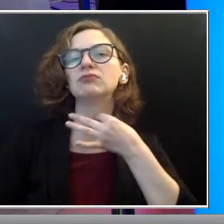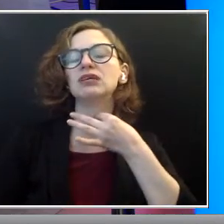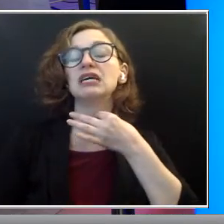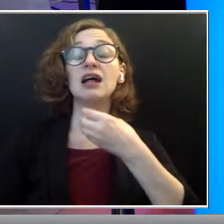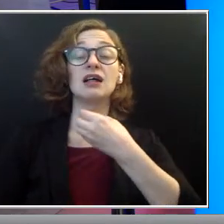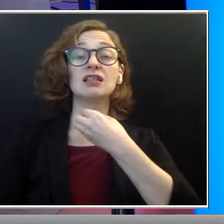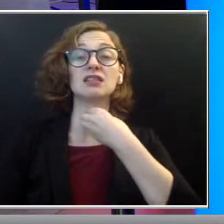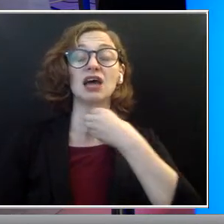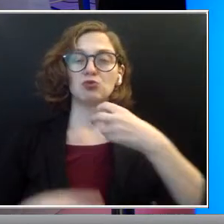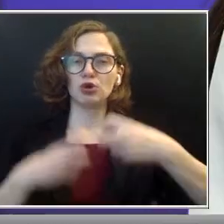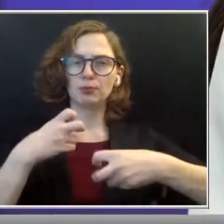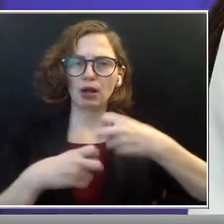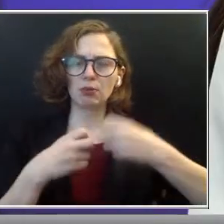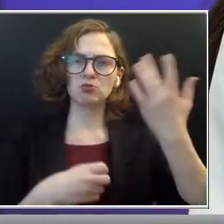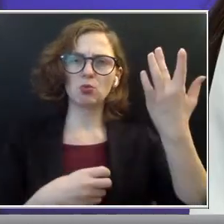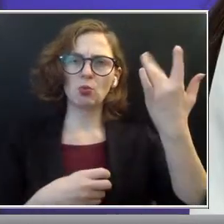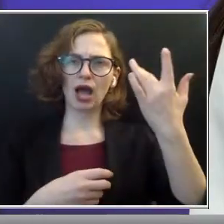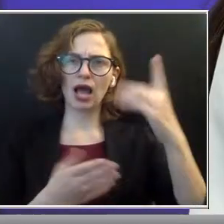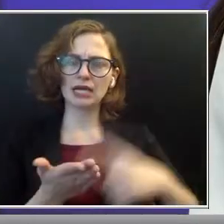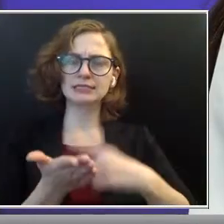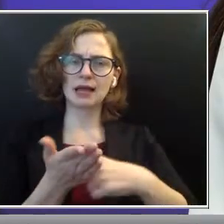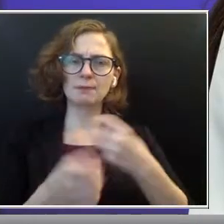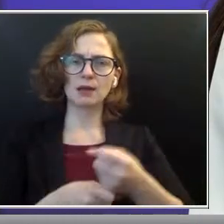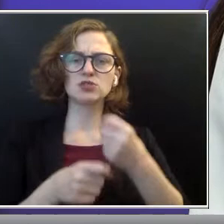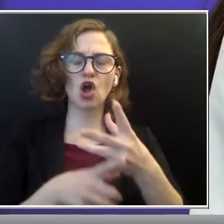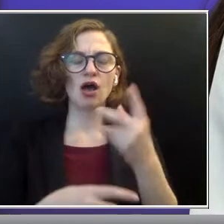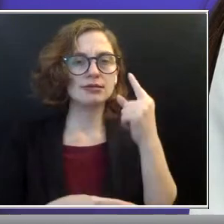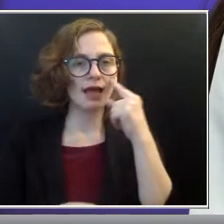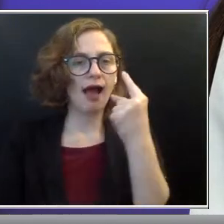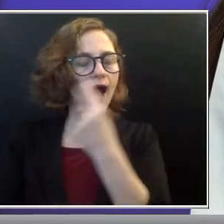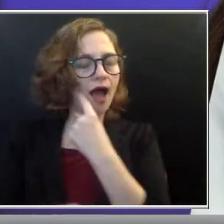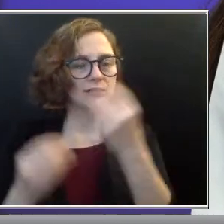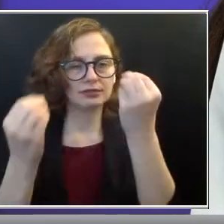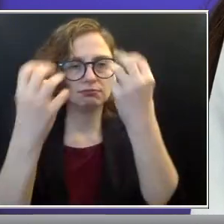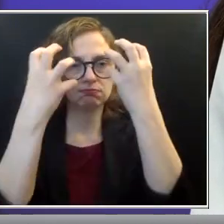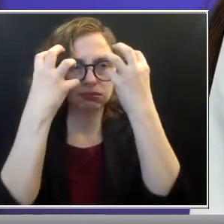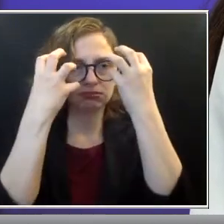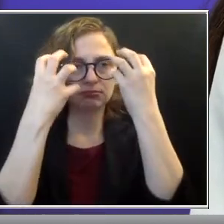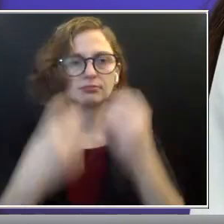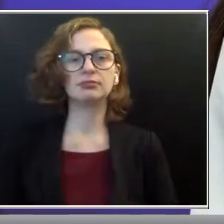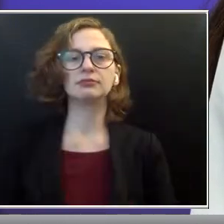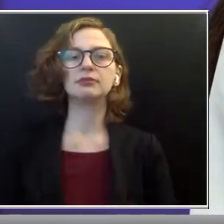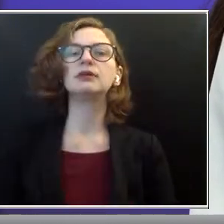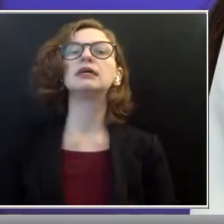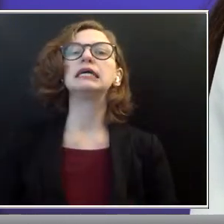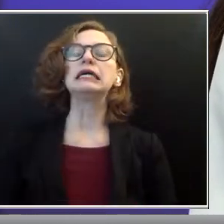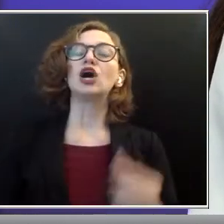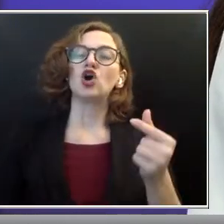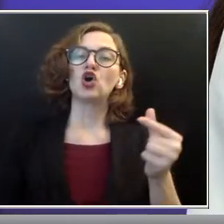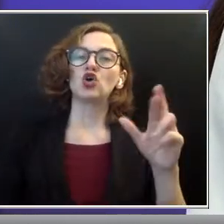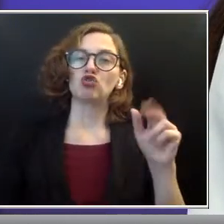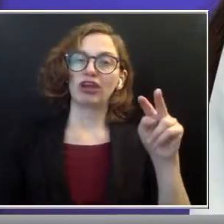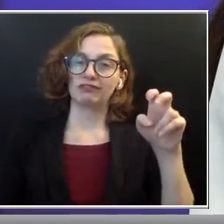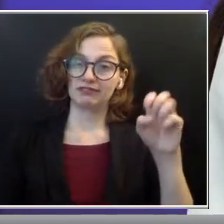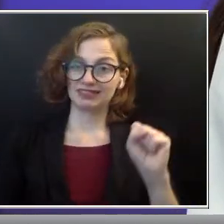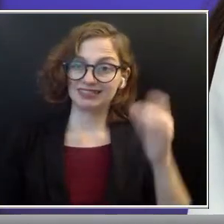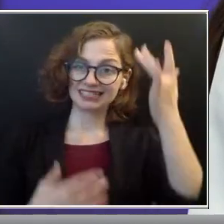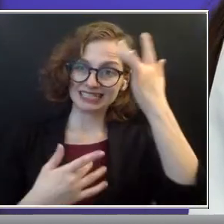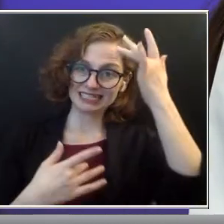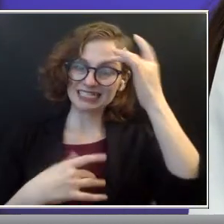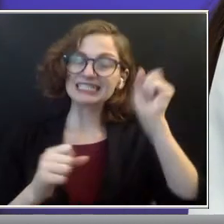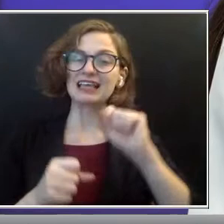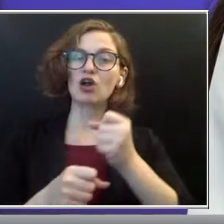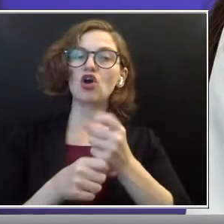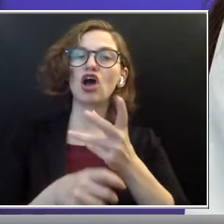fixable? So in Graves' disease, one of the issues that can present is something called thyroid eye disease. So those antibodies that stimulate